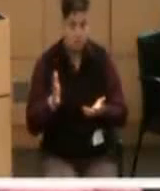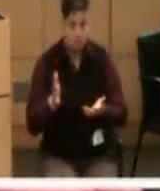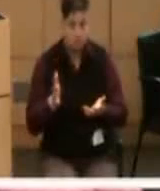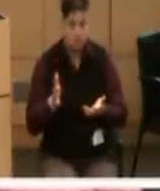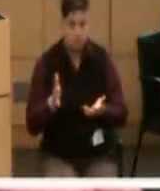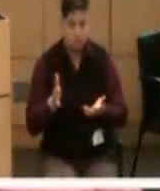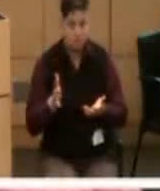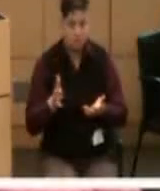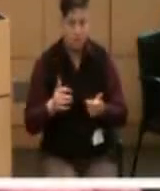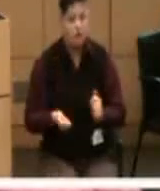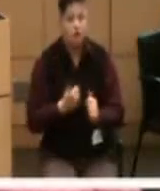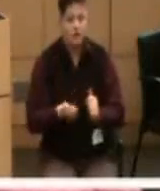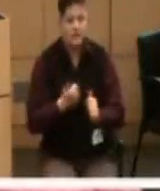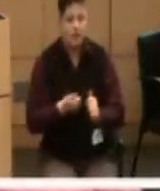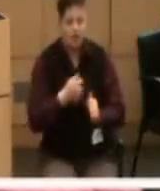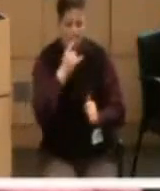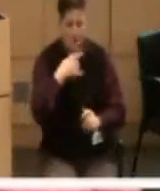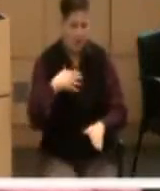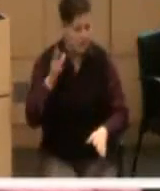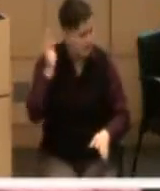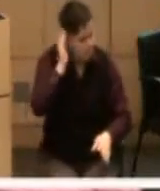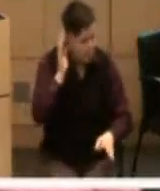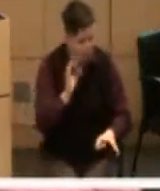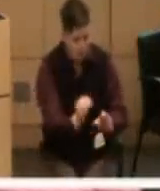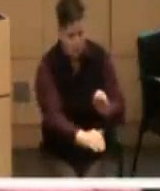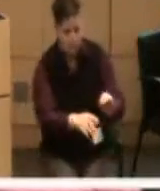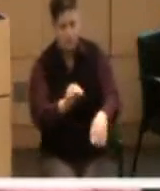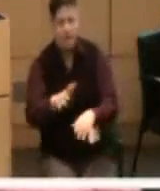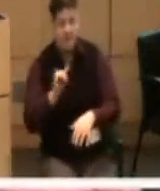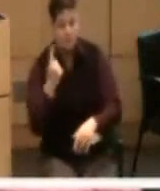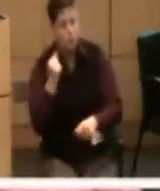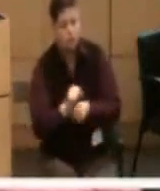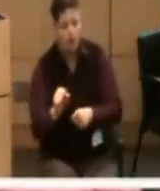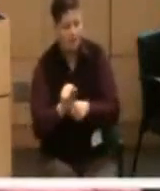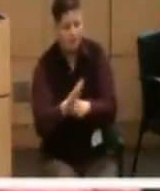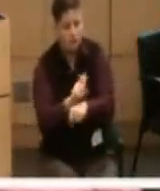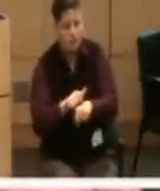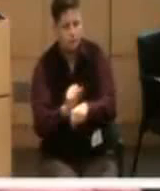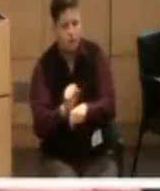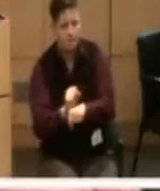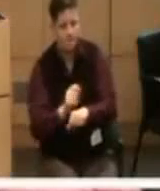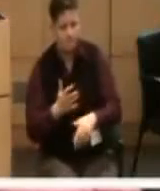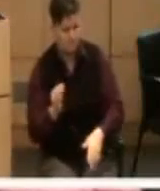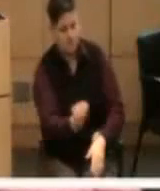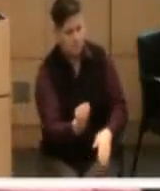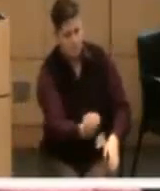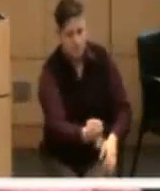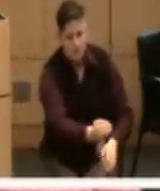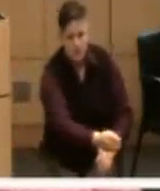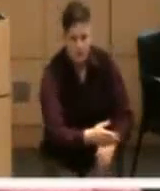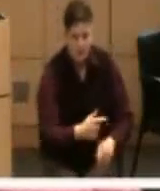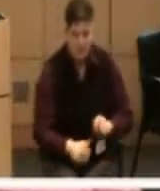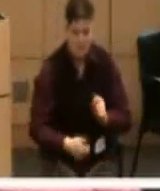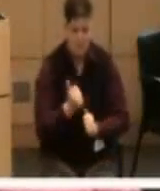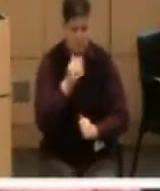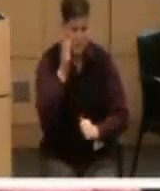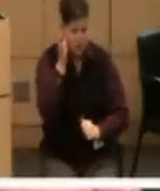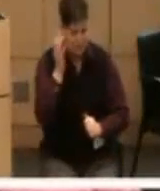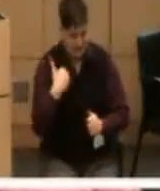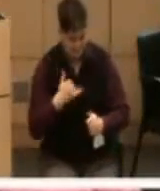chase their kid around and keep putting their devices back on. But the reality of most parents is they don't have that leisure.